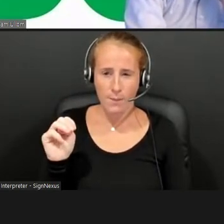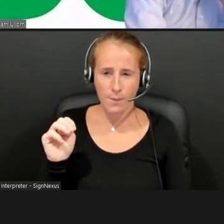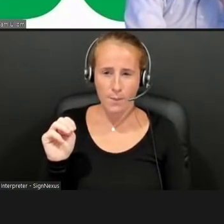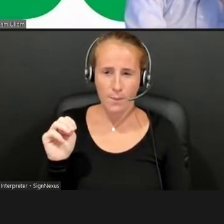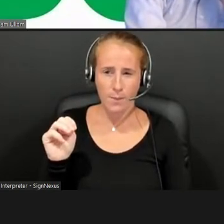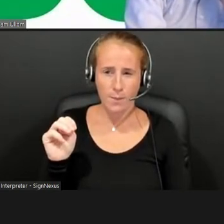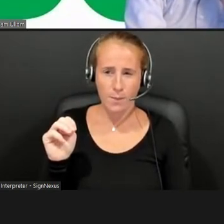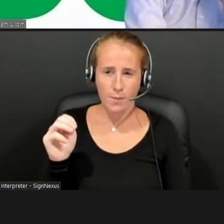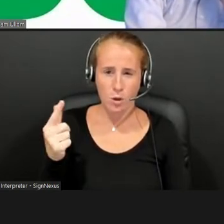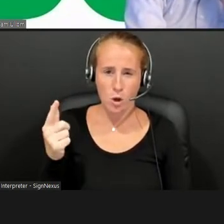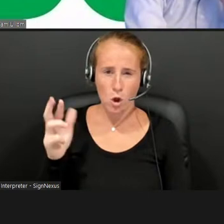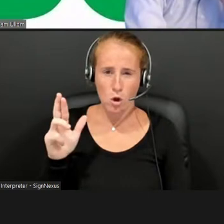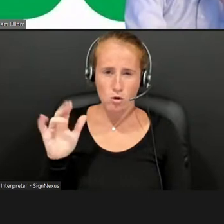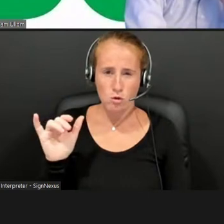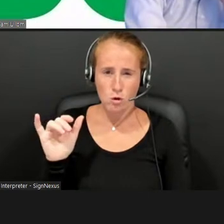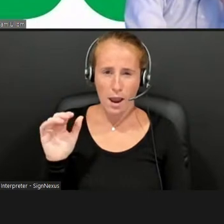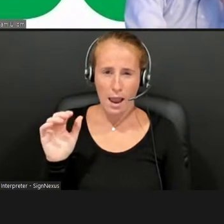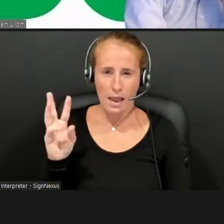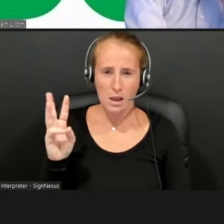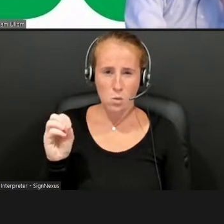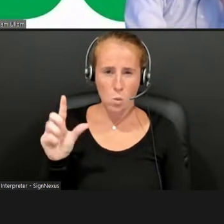Ray wolf Richards